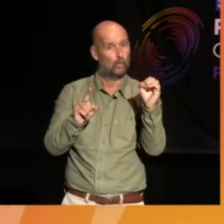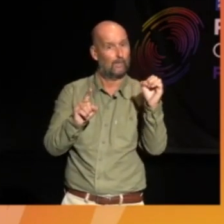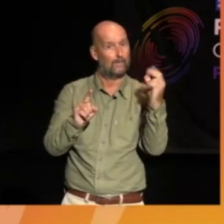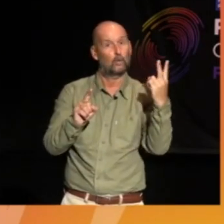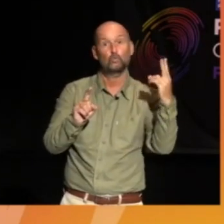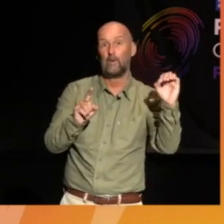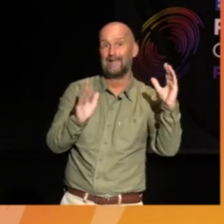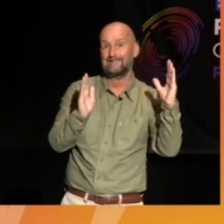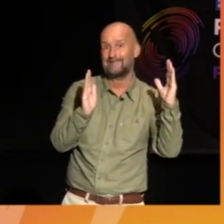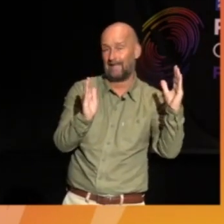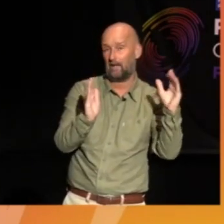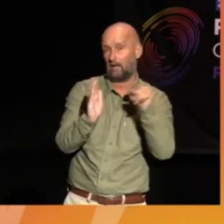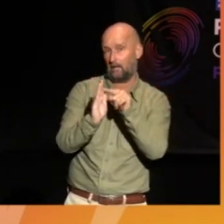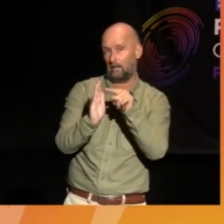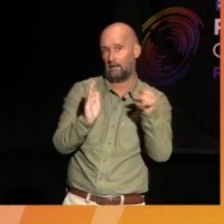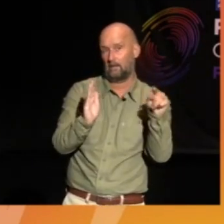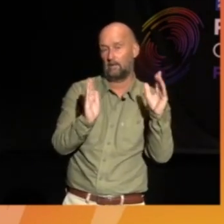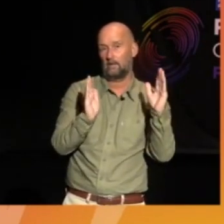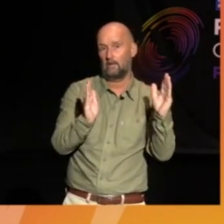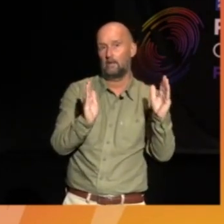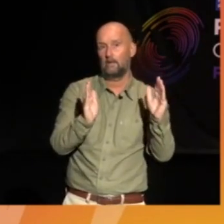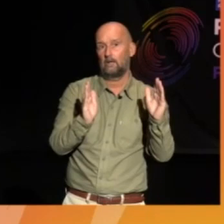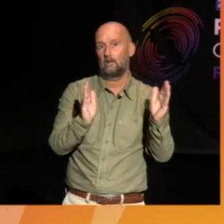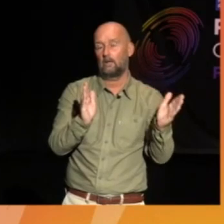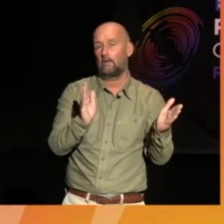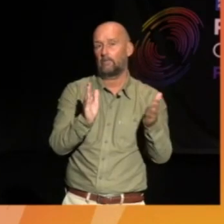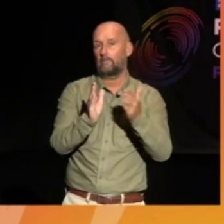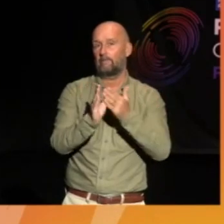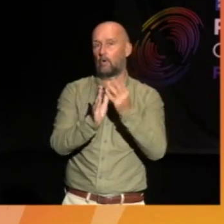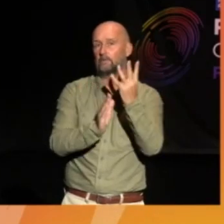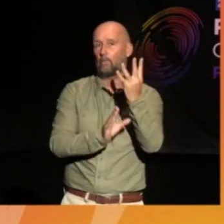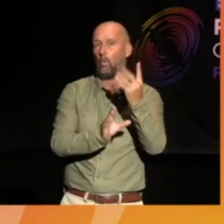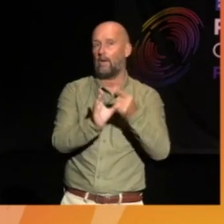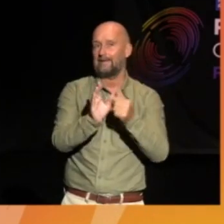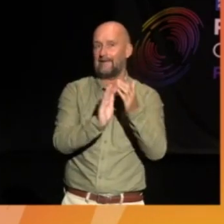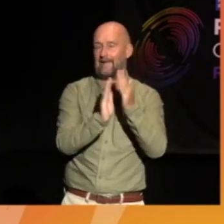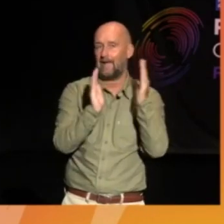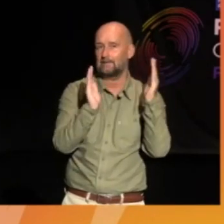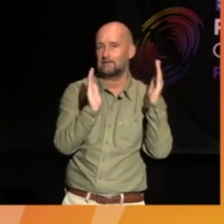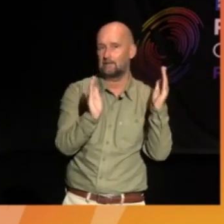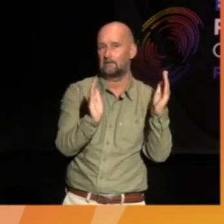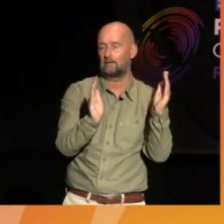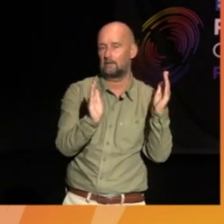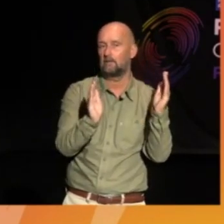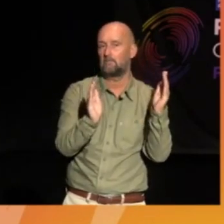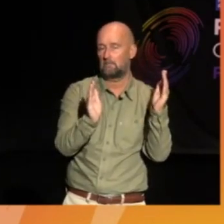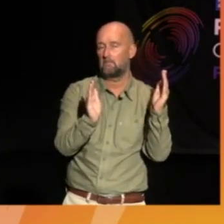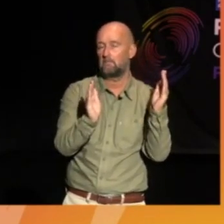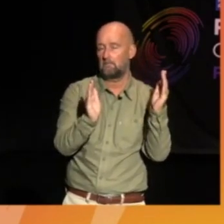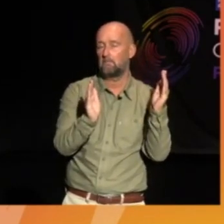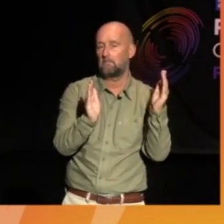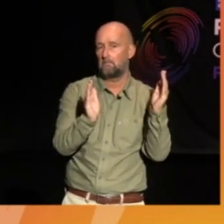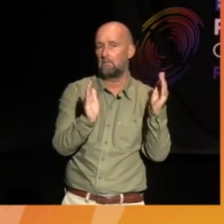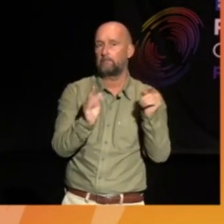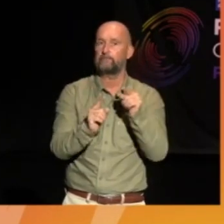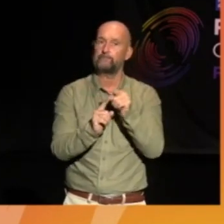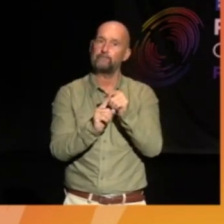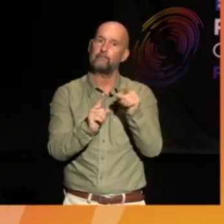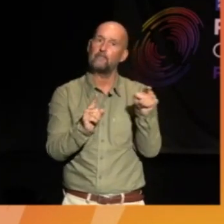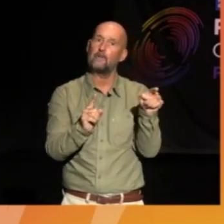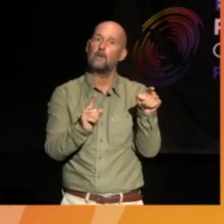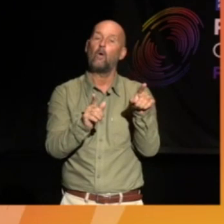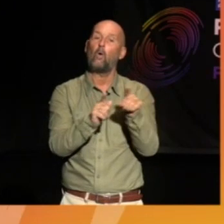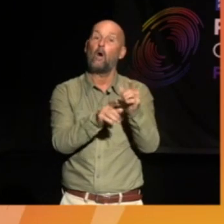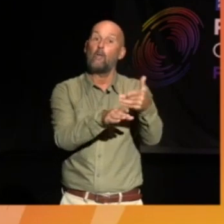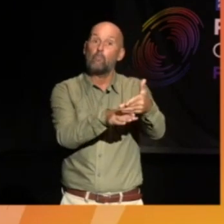and I underline here that these are the first 4 years of SDGs and pre-pandemic